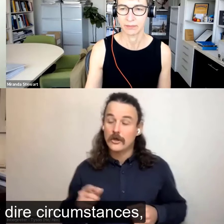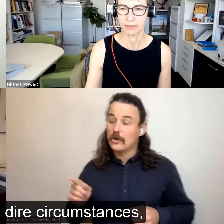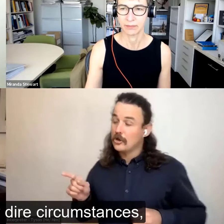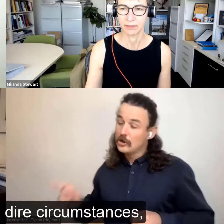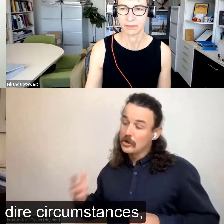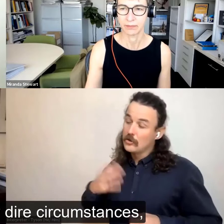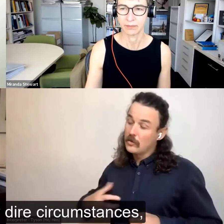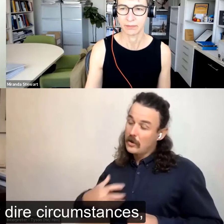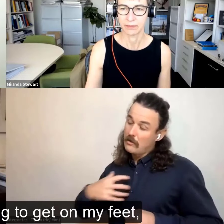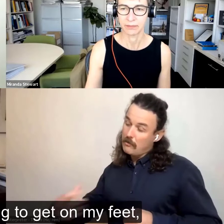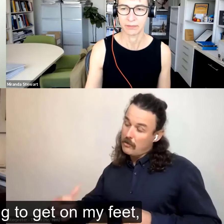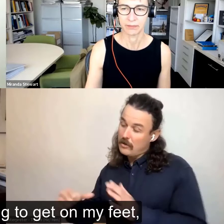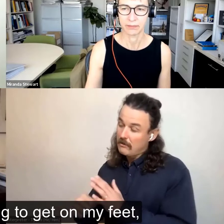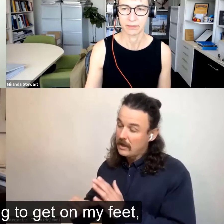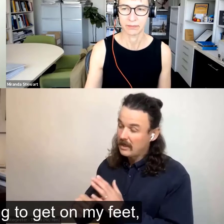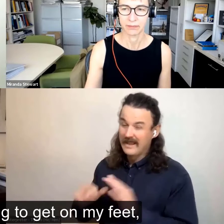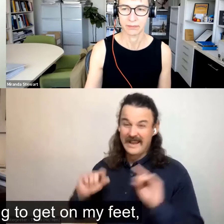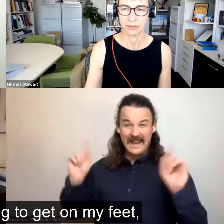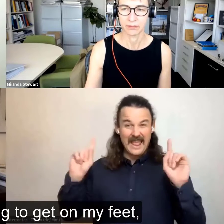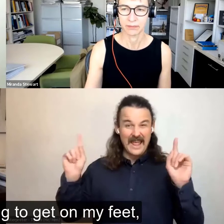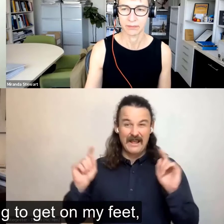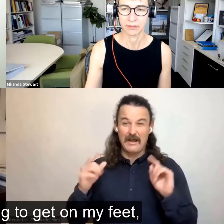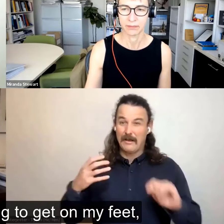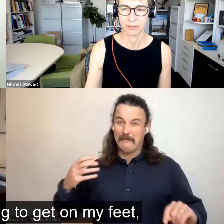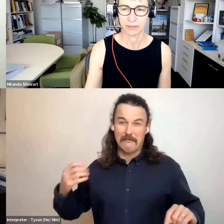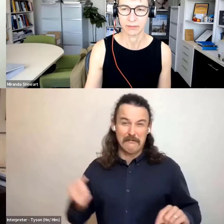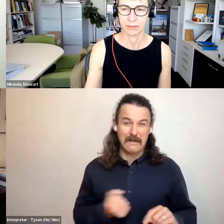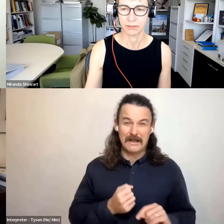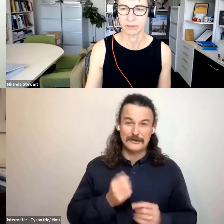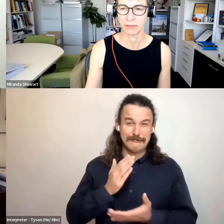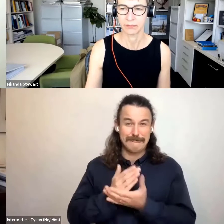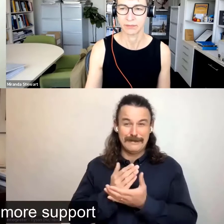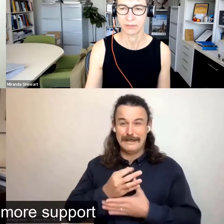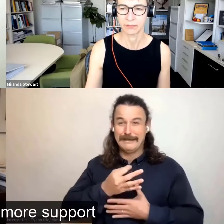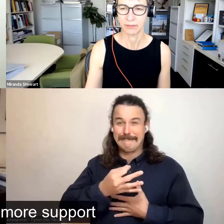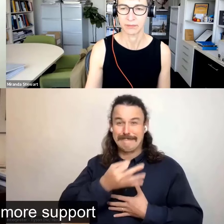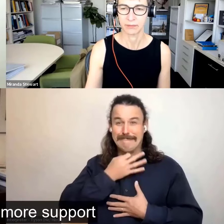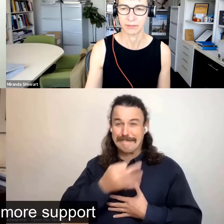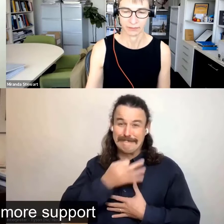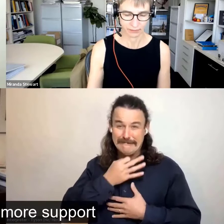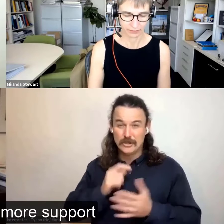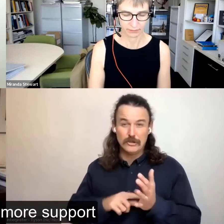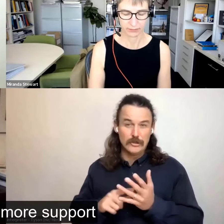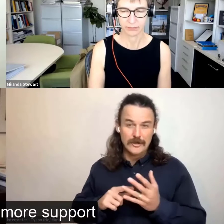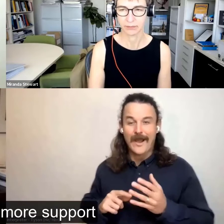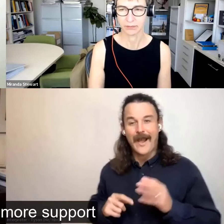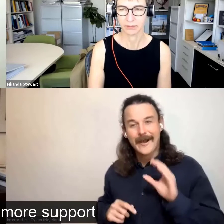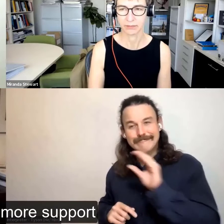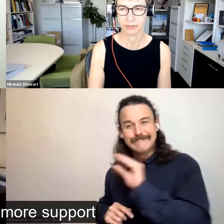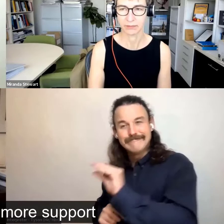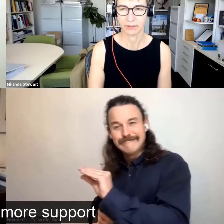dire circumstances. And while I'm trying to get on my feet, even some more